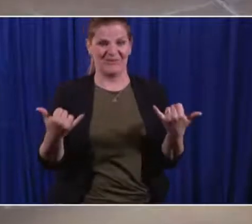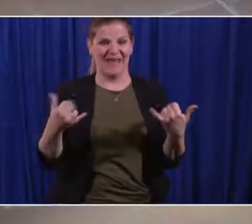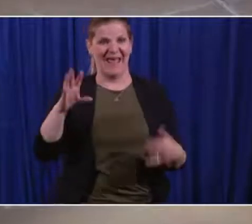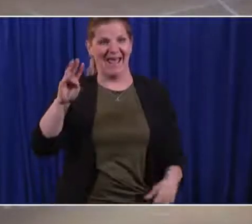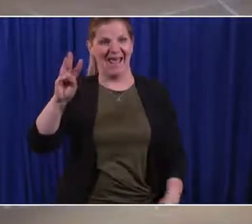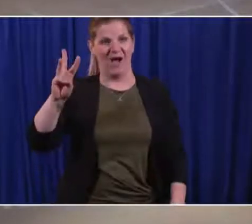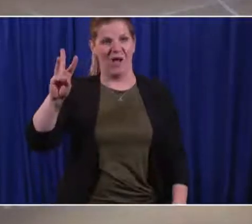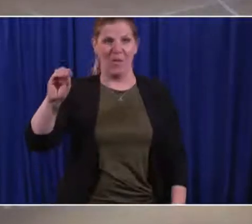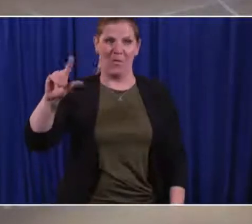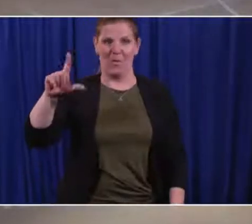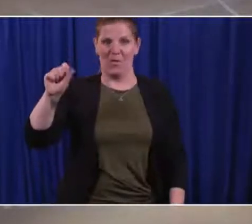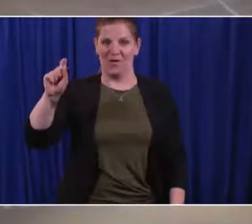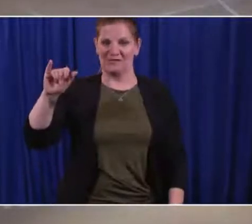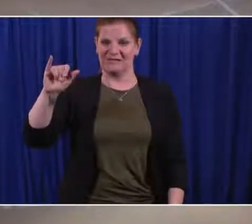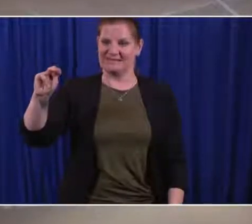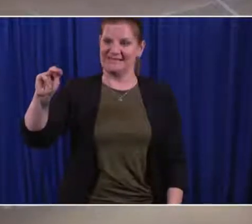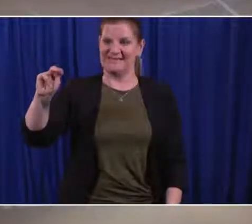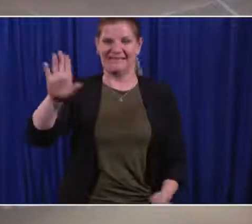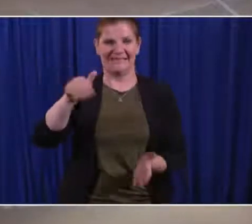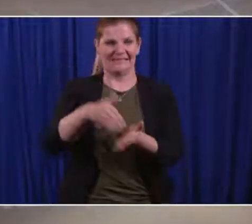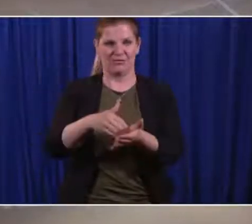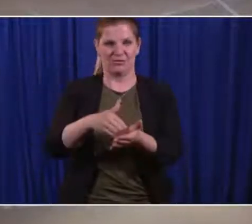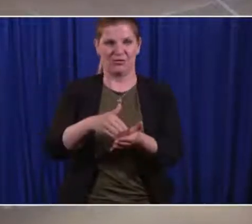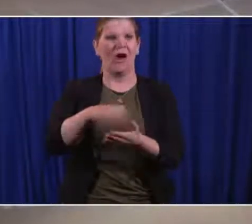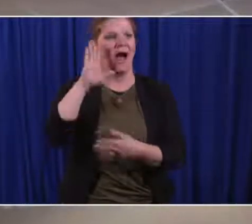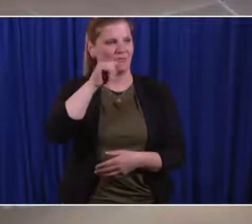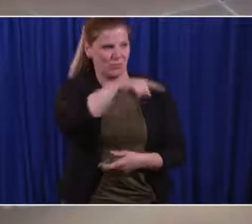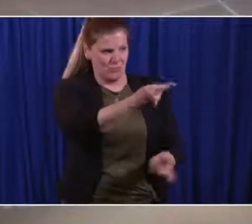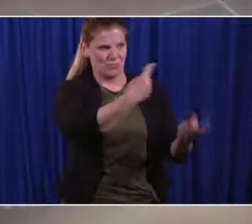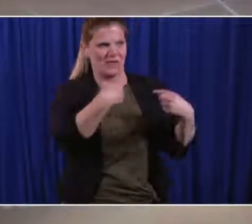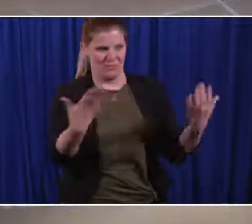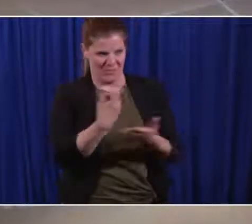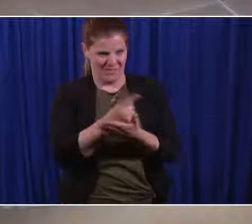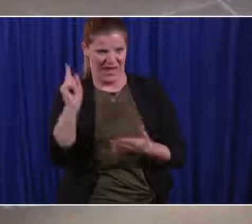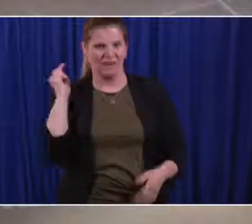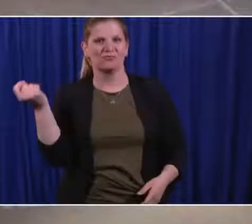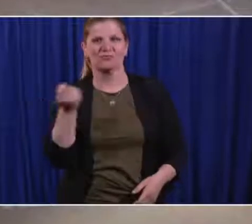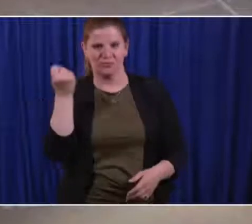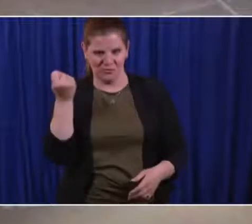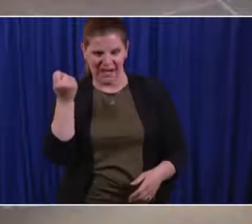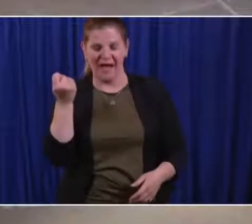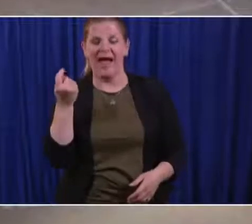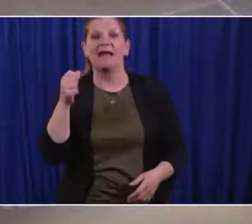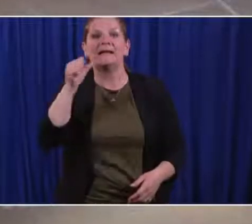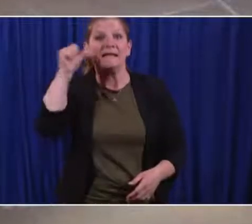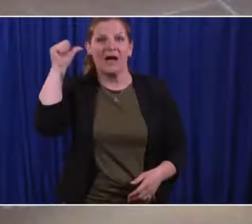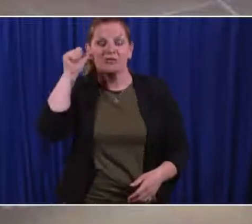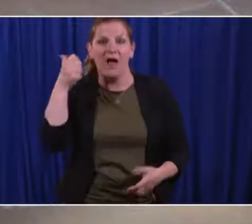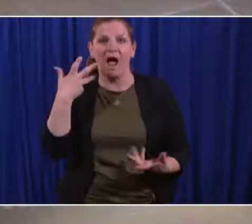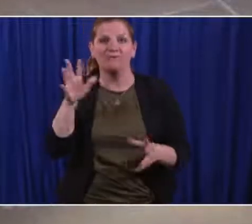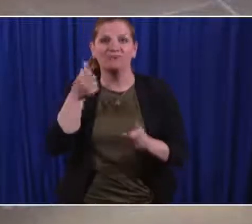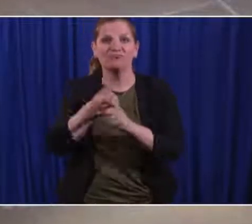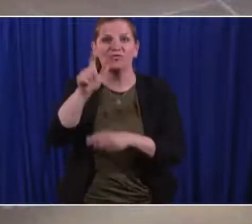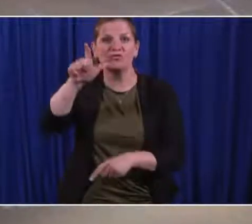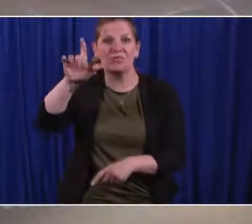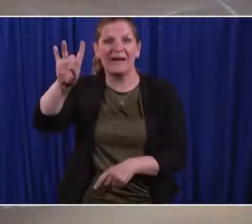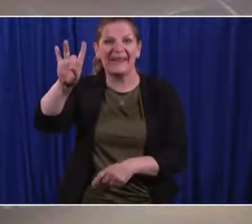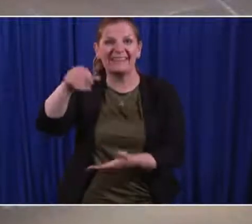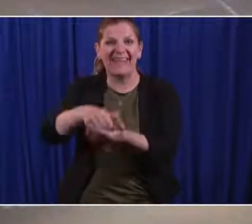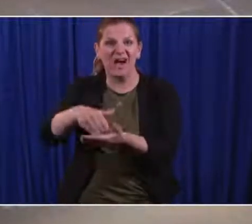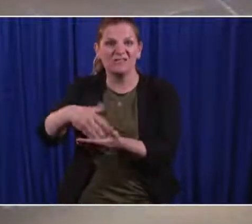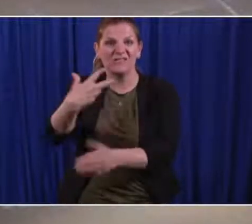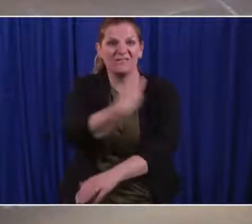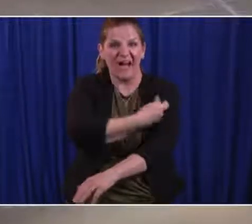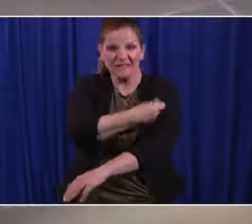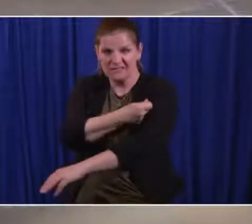Command Center. You were here last Tuesday, and as you mentioned, as of yesterday, we did 28,000 vaccinations. Today,